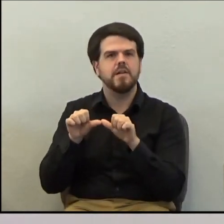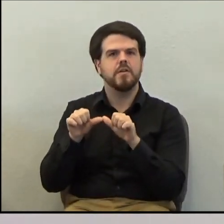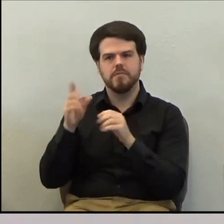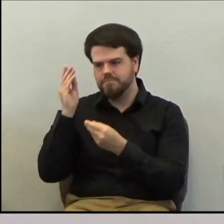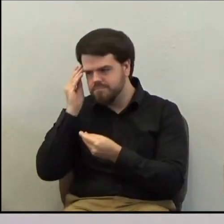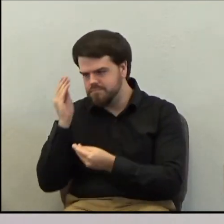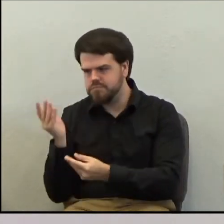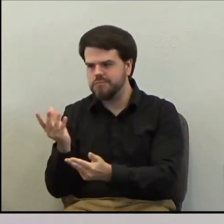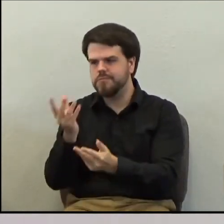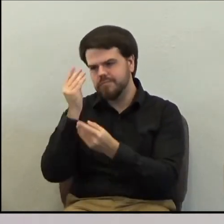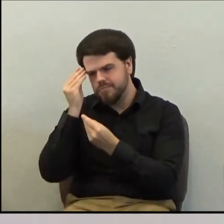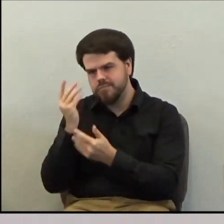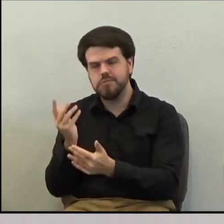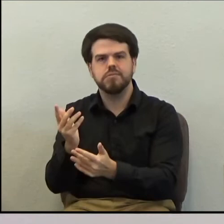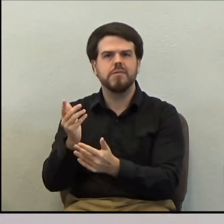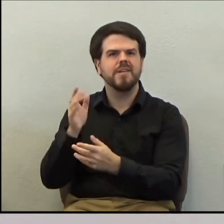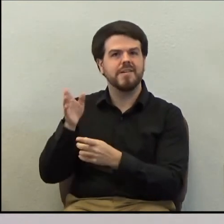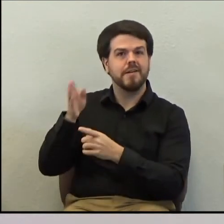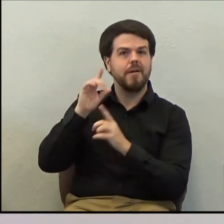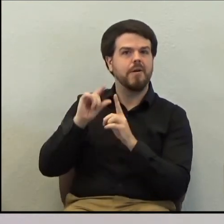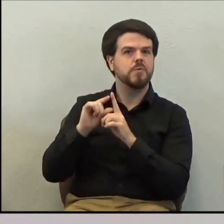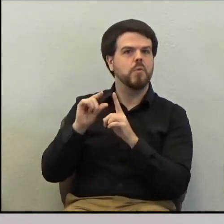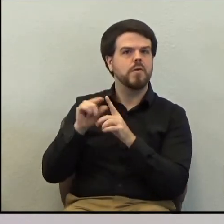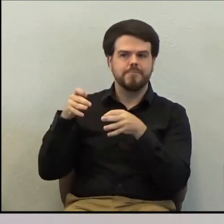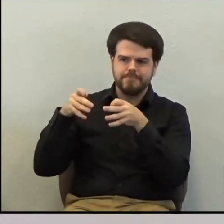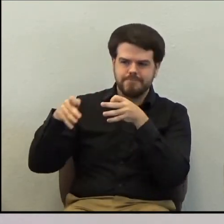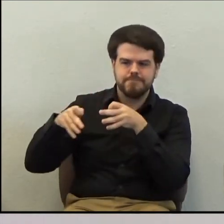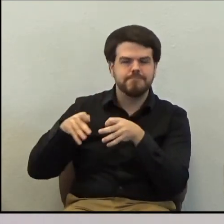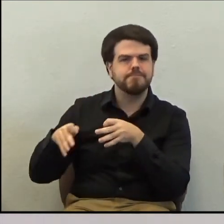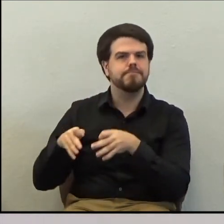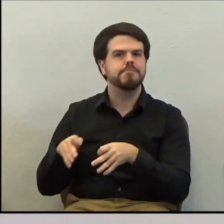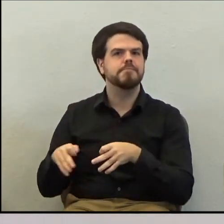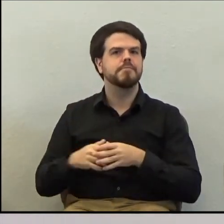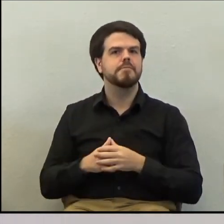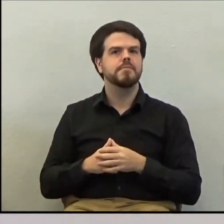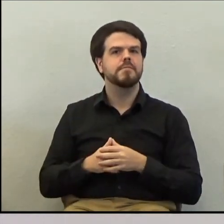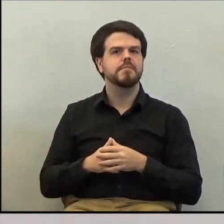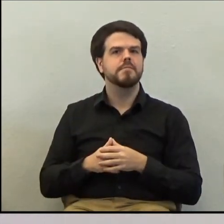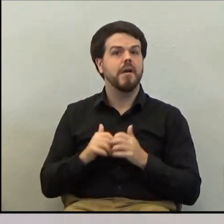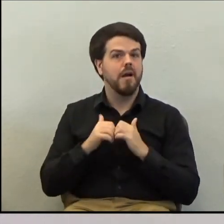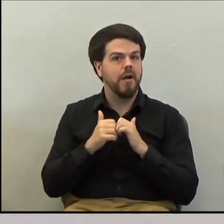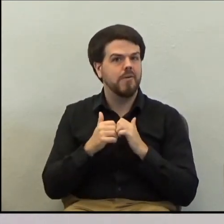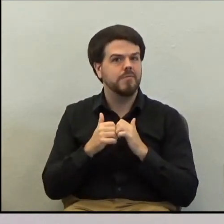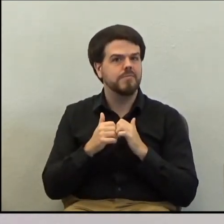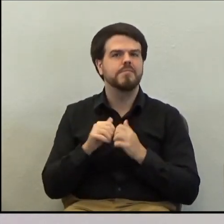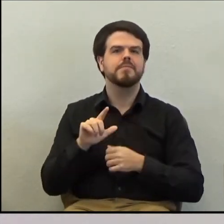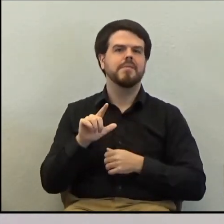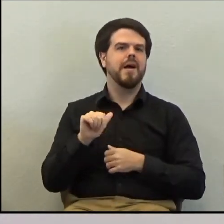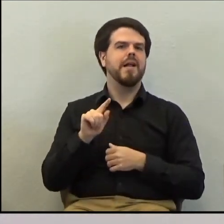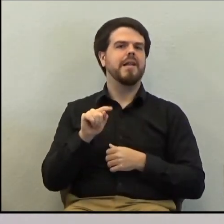bring God's word. He continued to give them God's word in this letter.